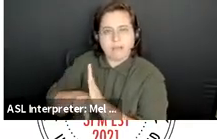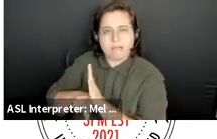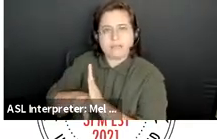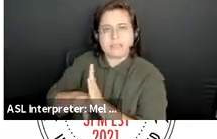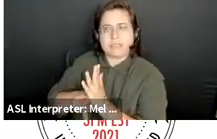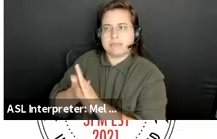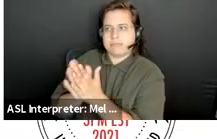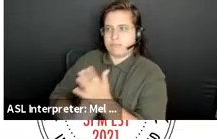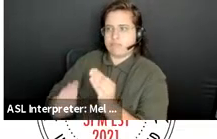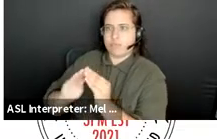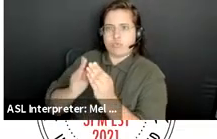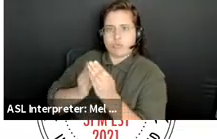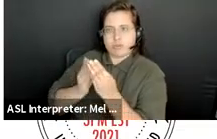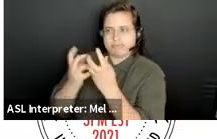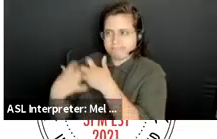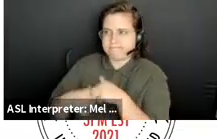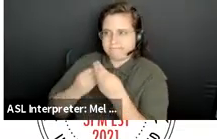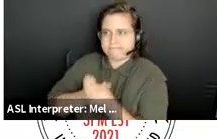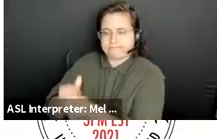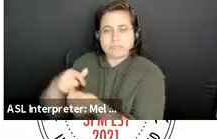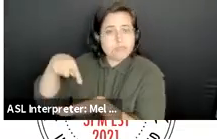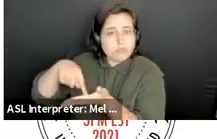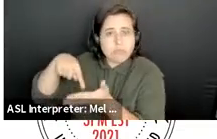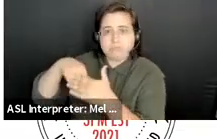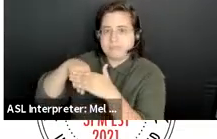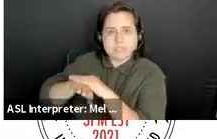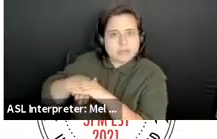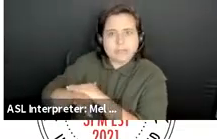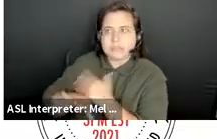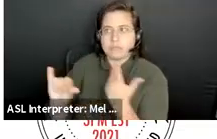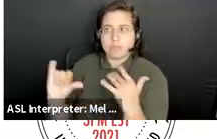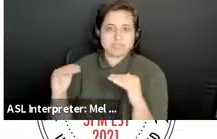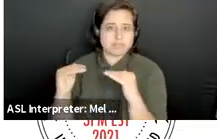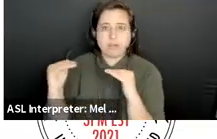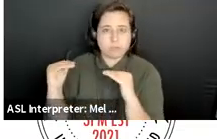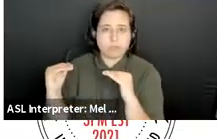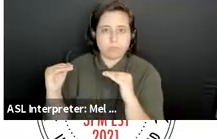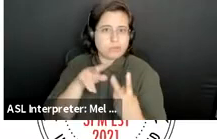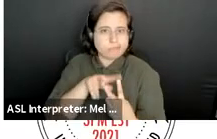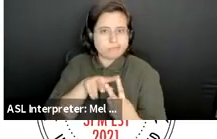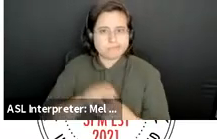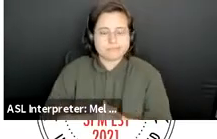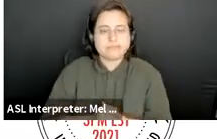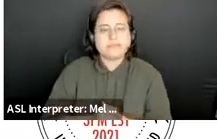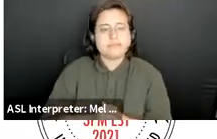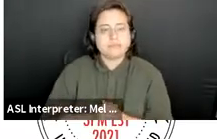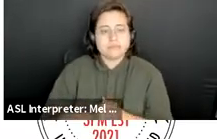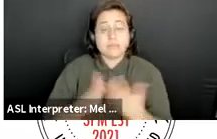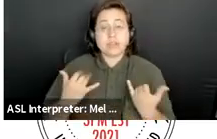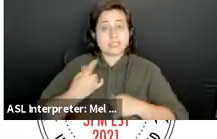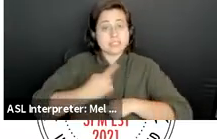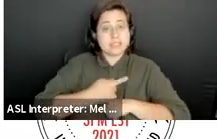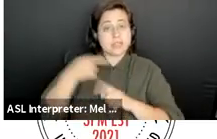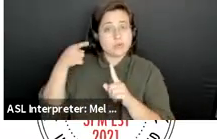streamlined, affordable, accessible, and ultimately equitable. So for today, our goals through this webinar